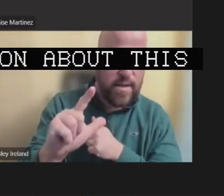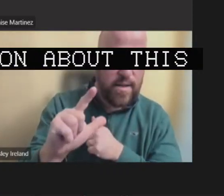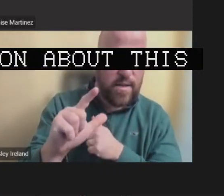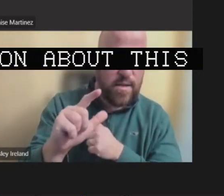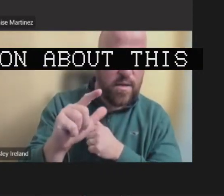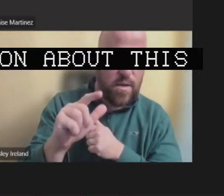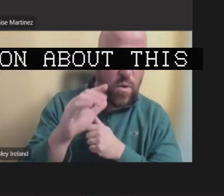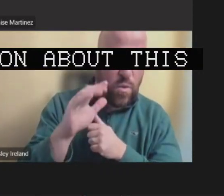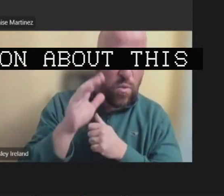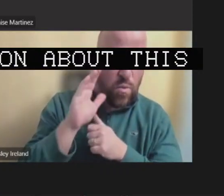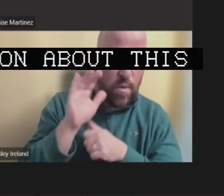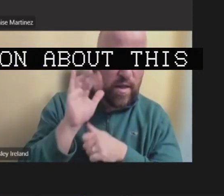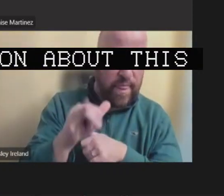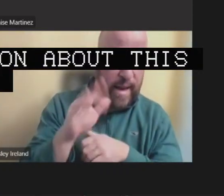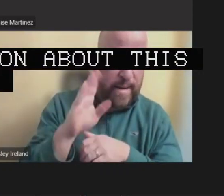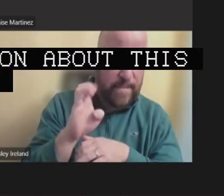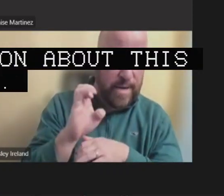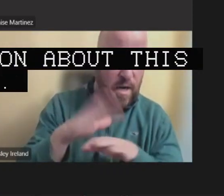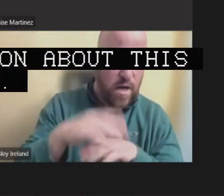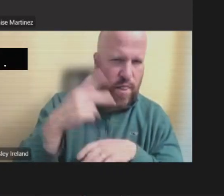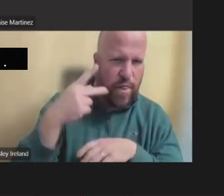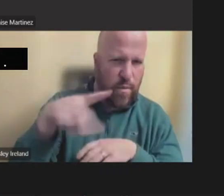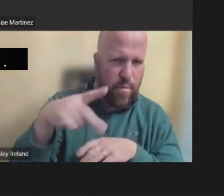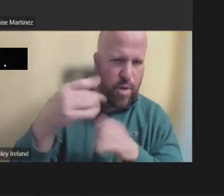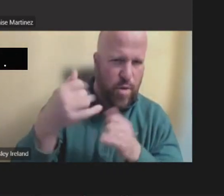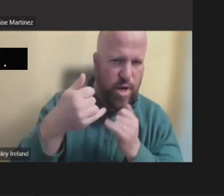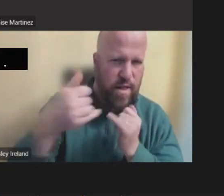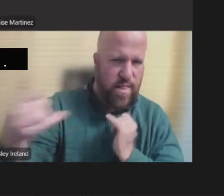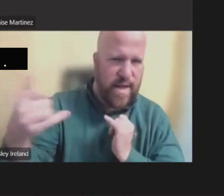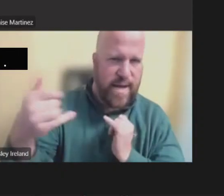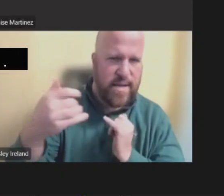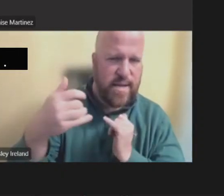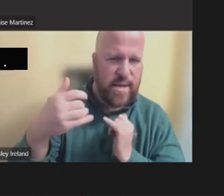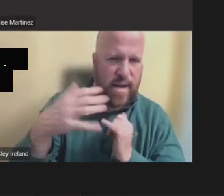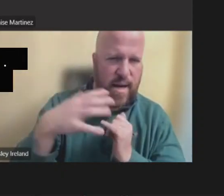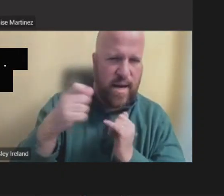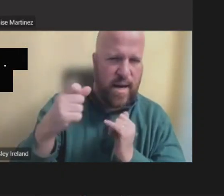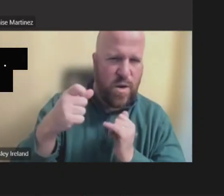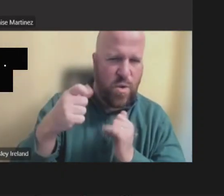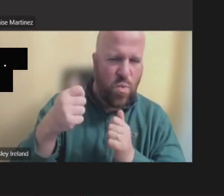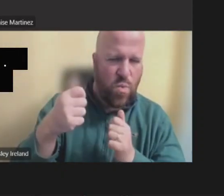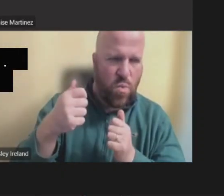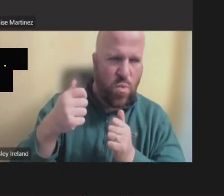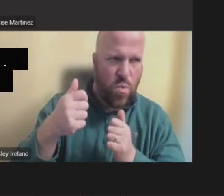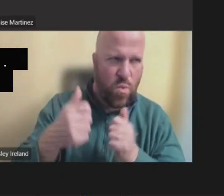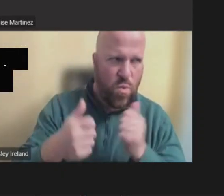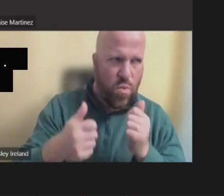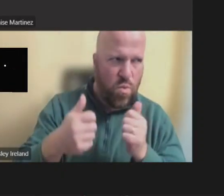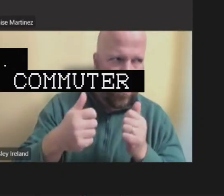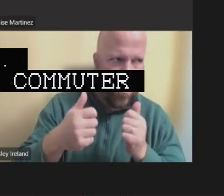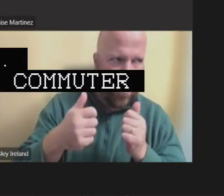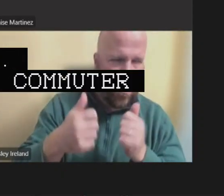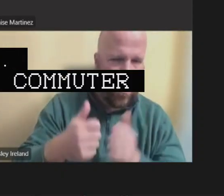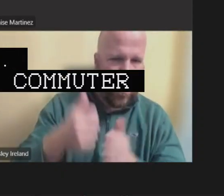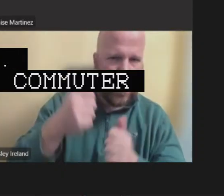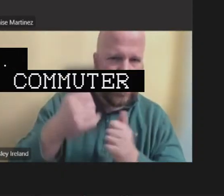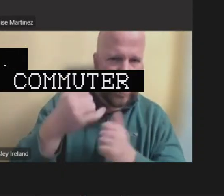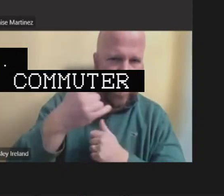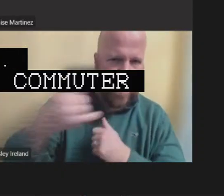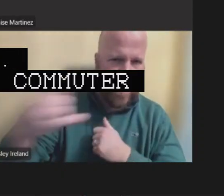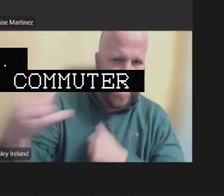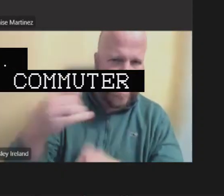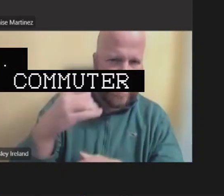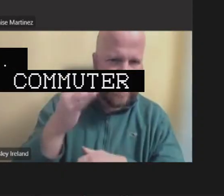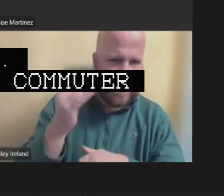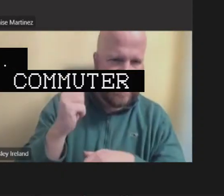about the commuter rail. Is that the purple line then?